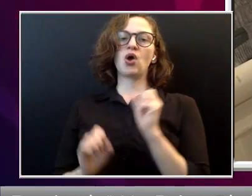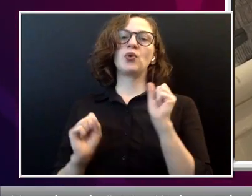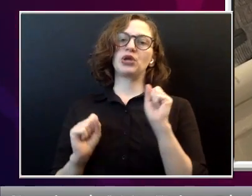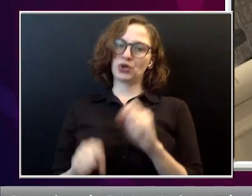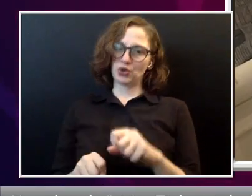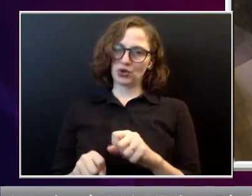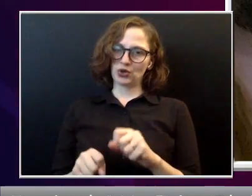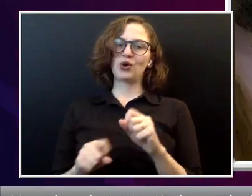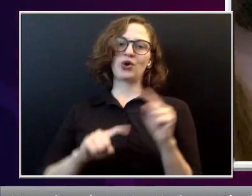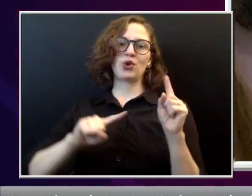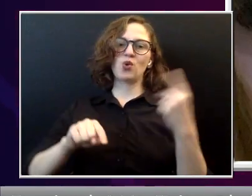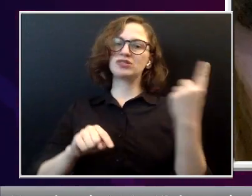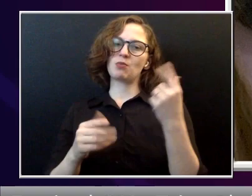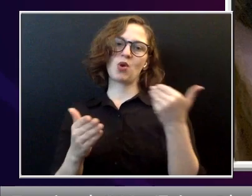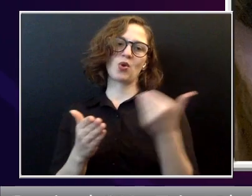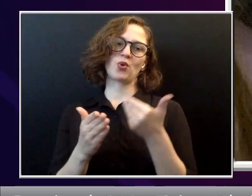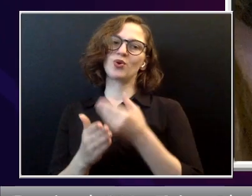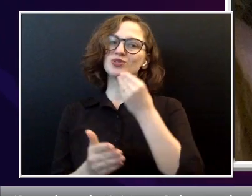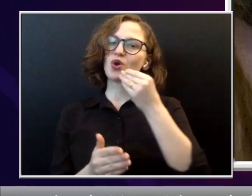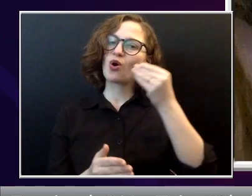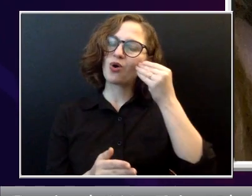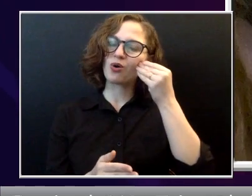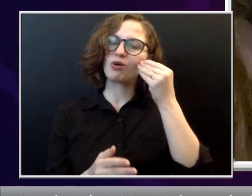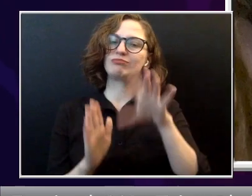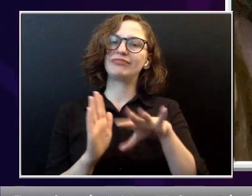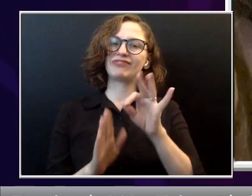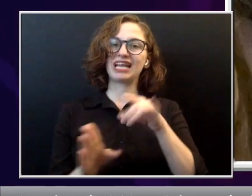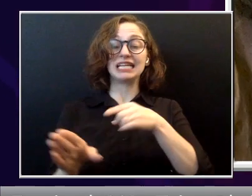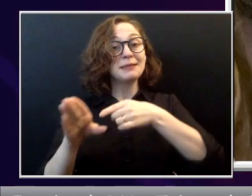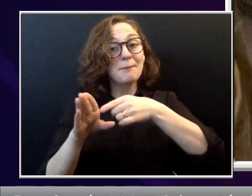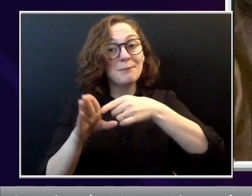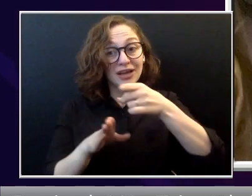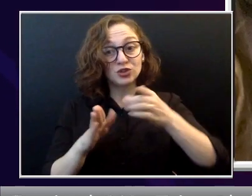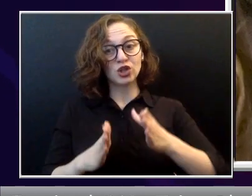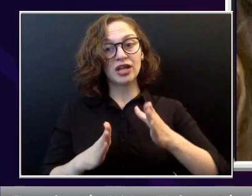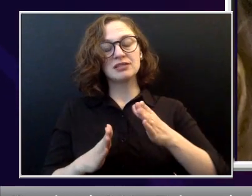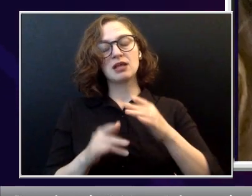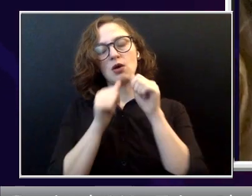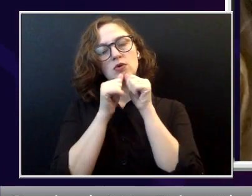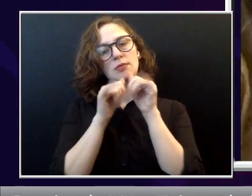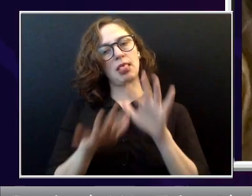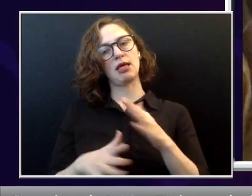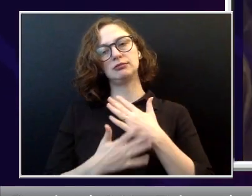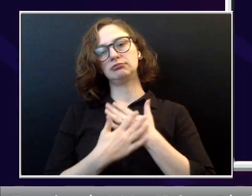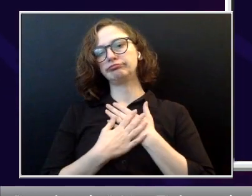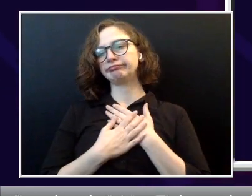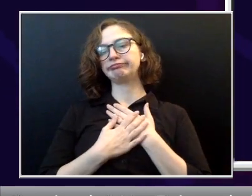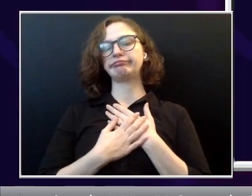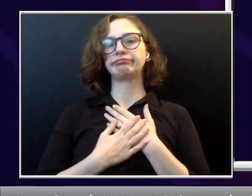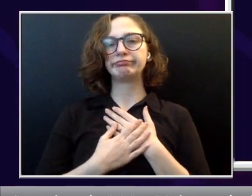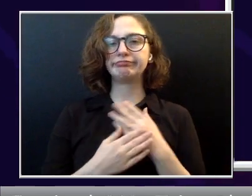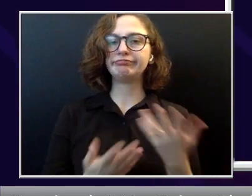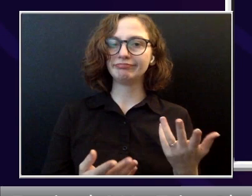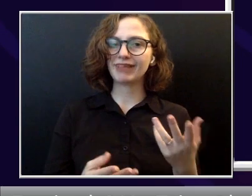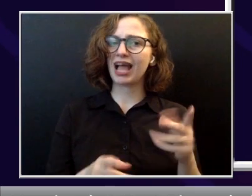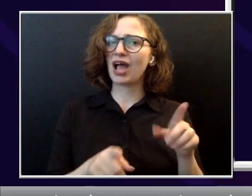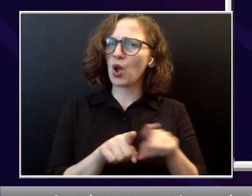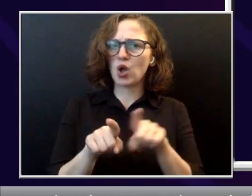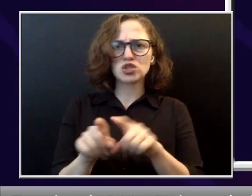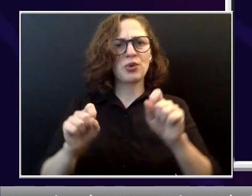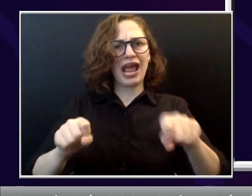in it was a blessing, and it was a blessing that we got into to see him so soon after we